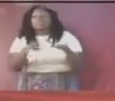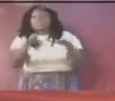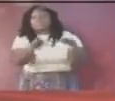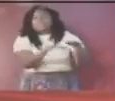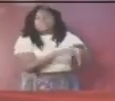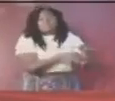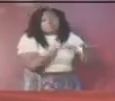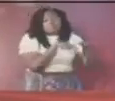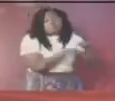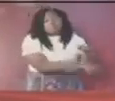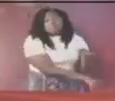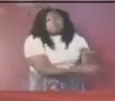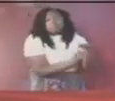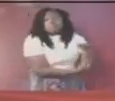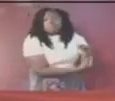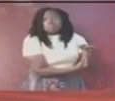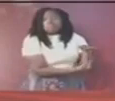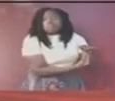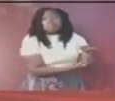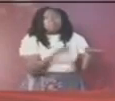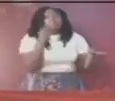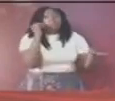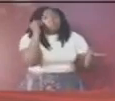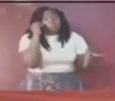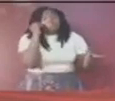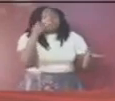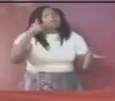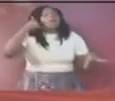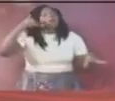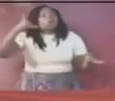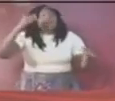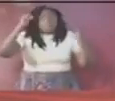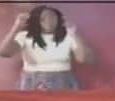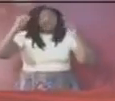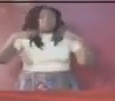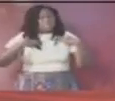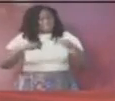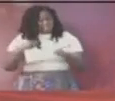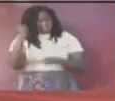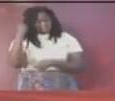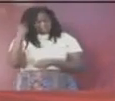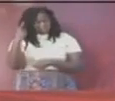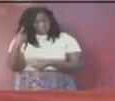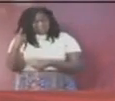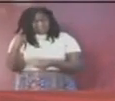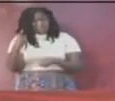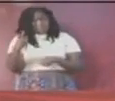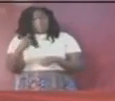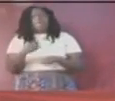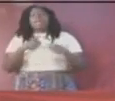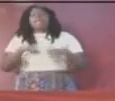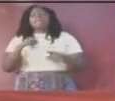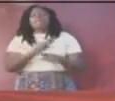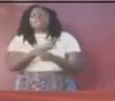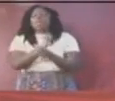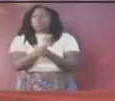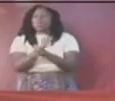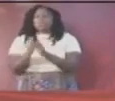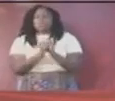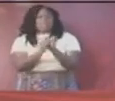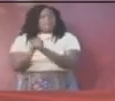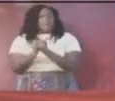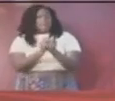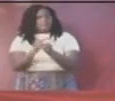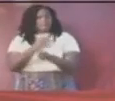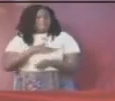the one of the main risk factors in addition to mask wearing. And let's work with the Ministry of Health, because we are in this